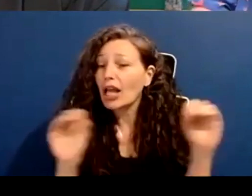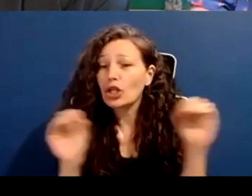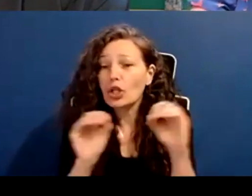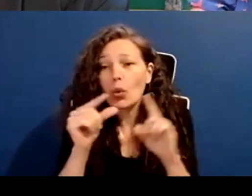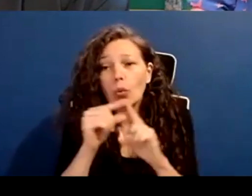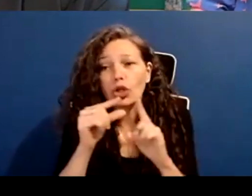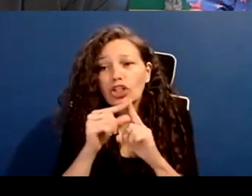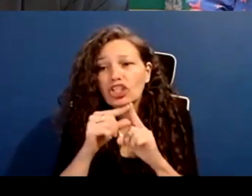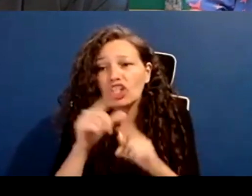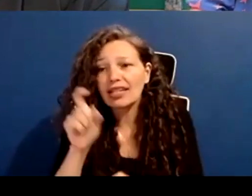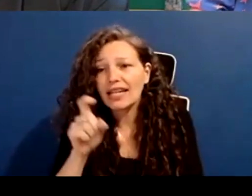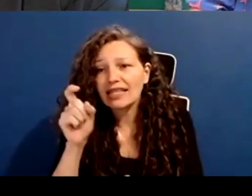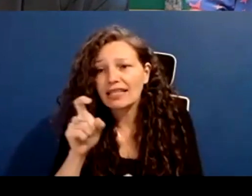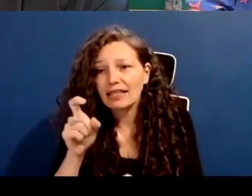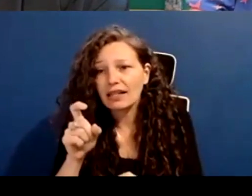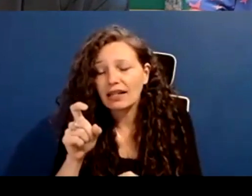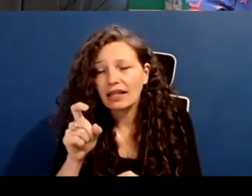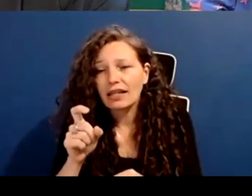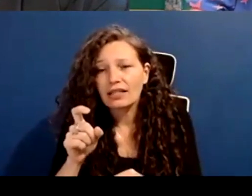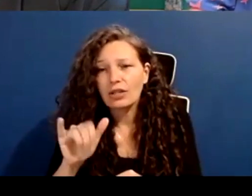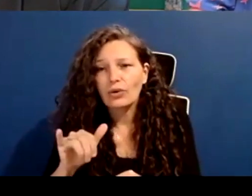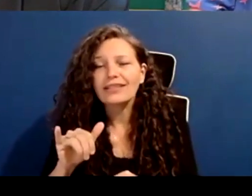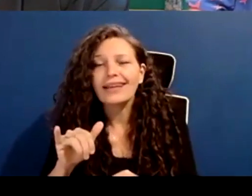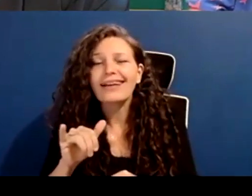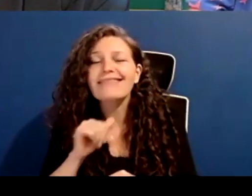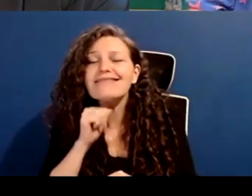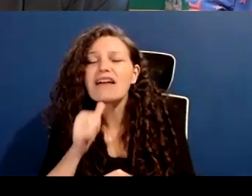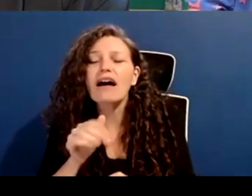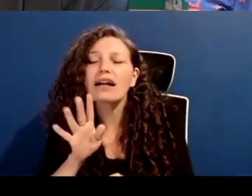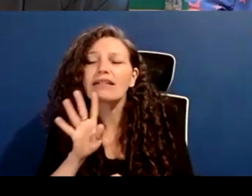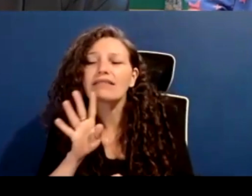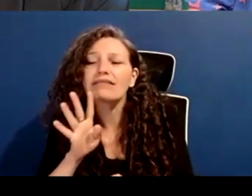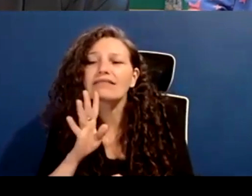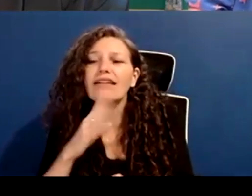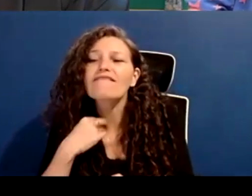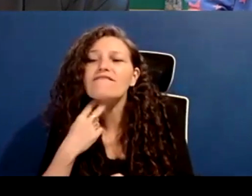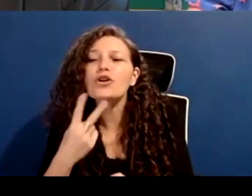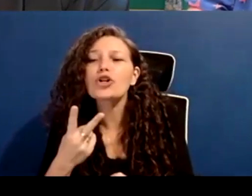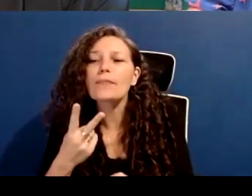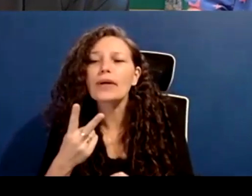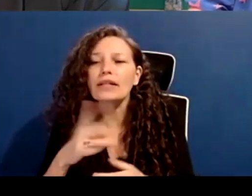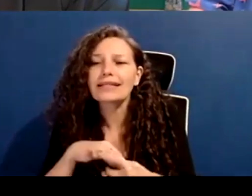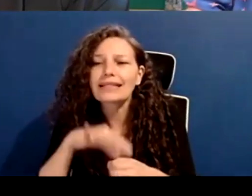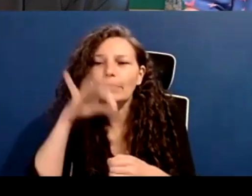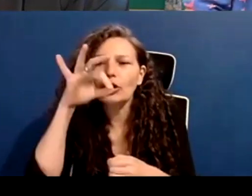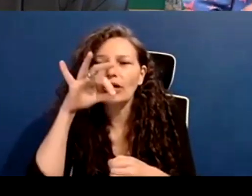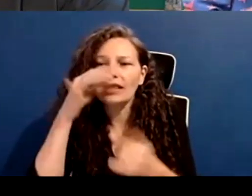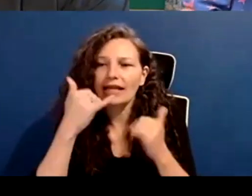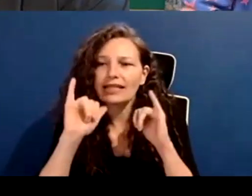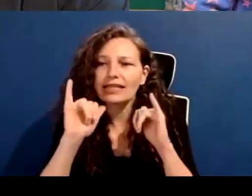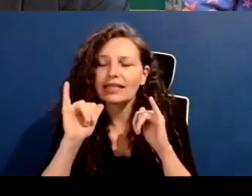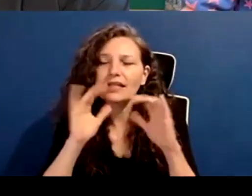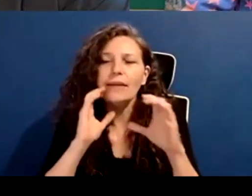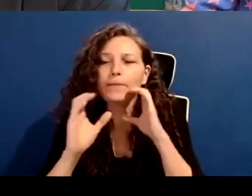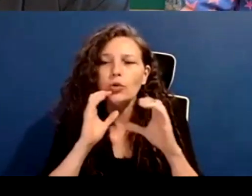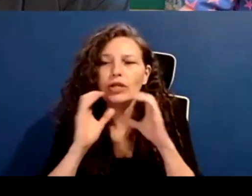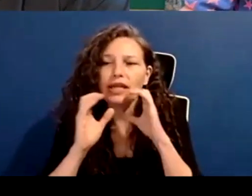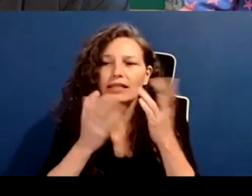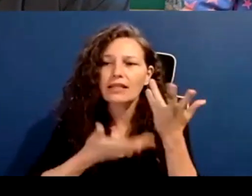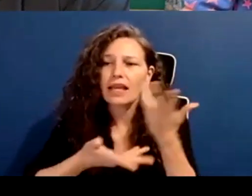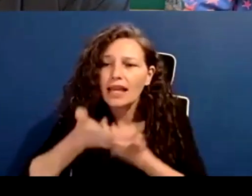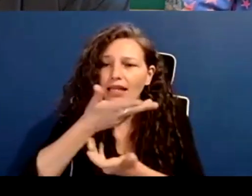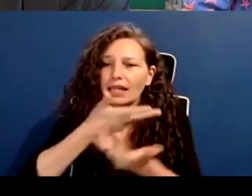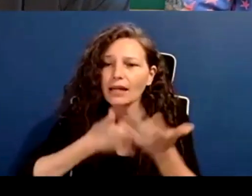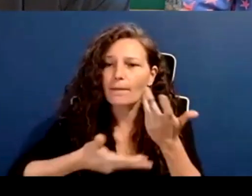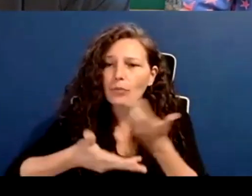a nonverbal spirit, right? That is still communicating and communing, both communicating